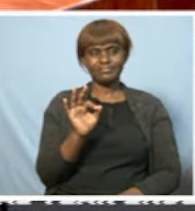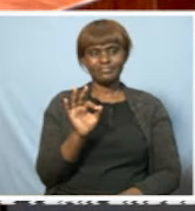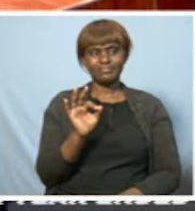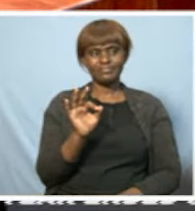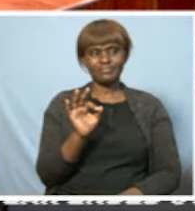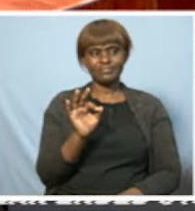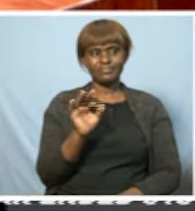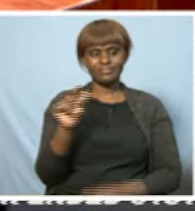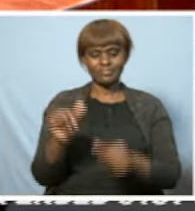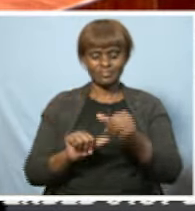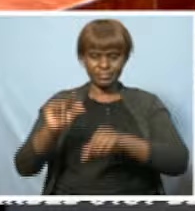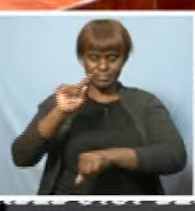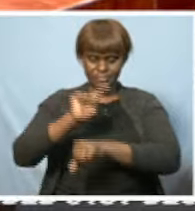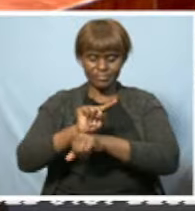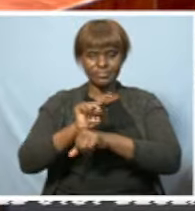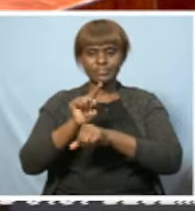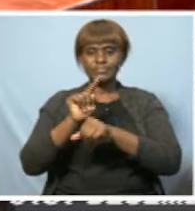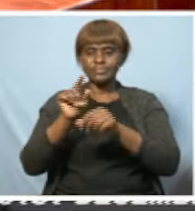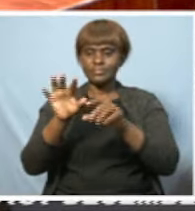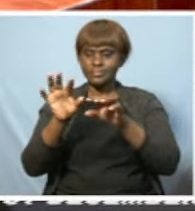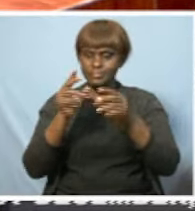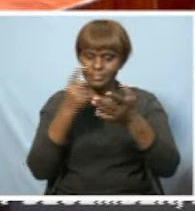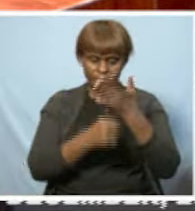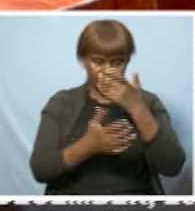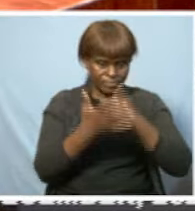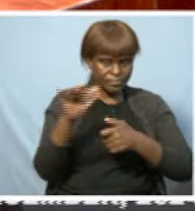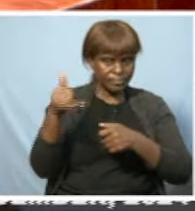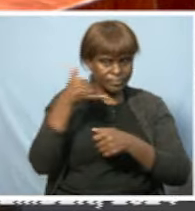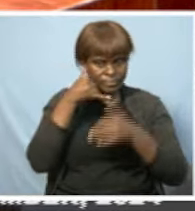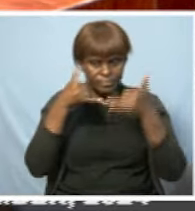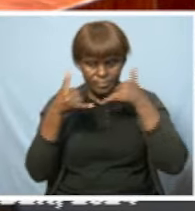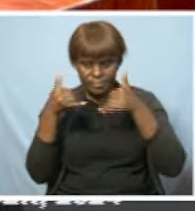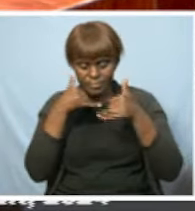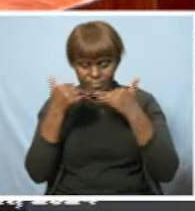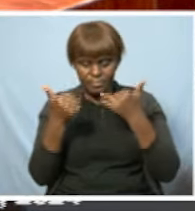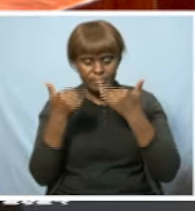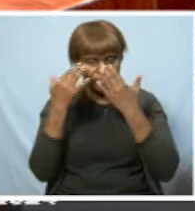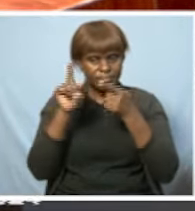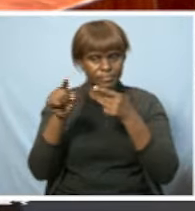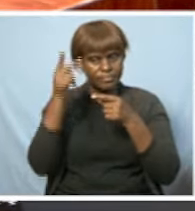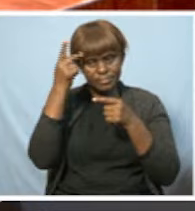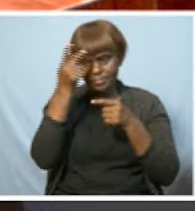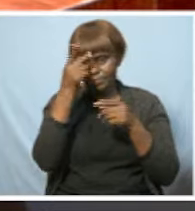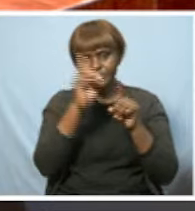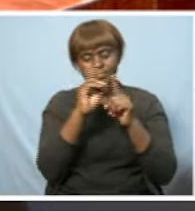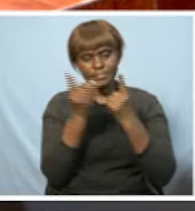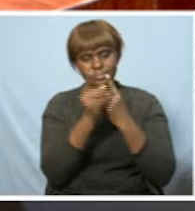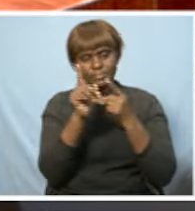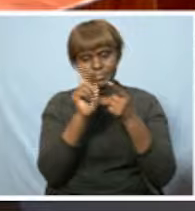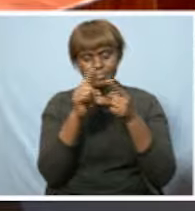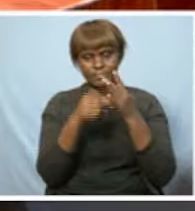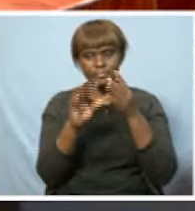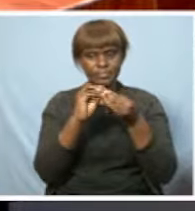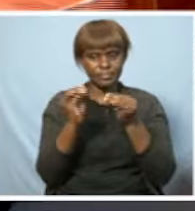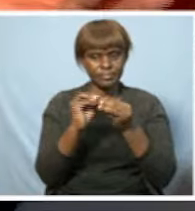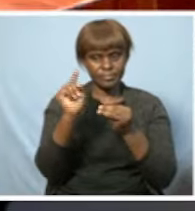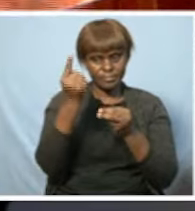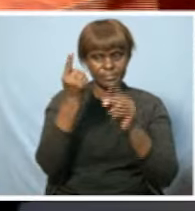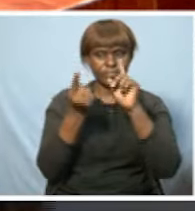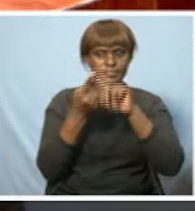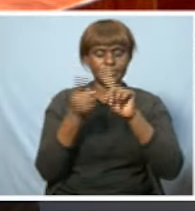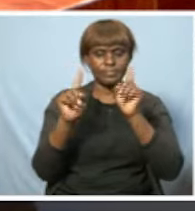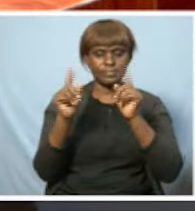every day. Please pick phones and consult. Otherwise, we expect PETAUKE district to be #1